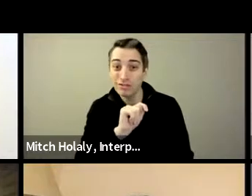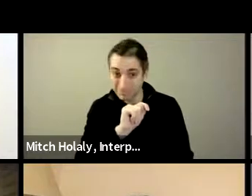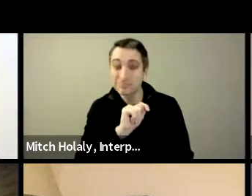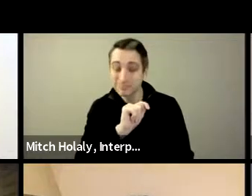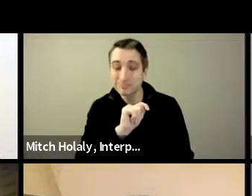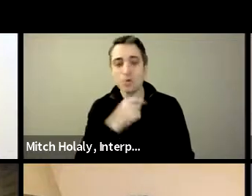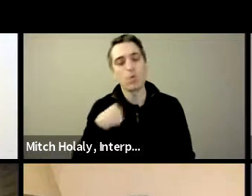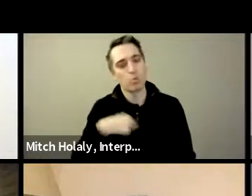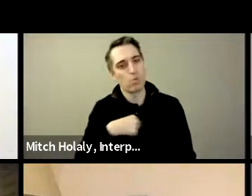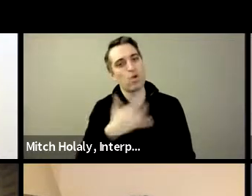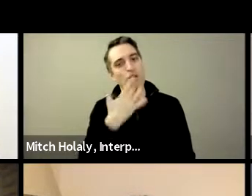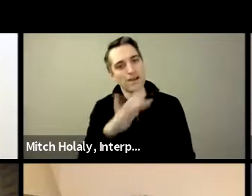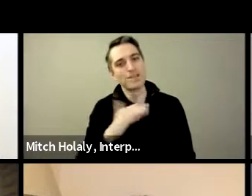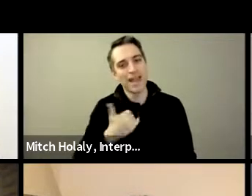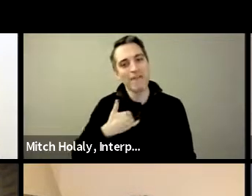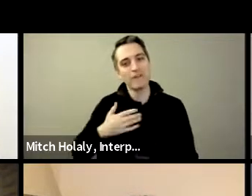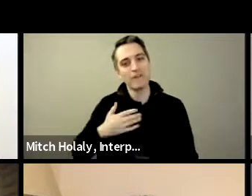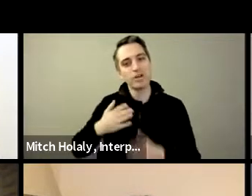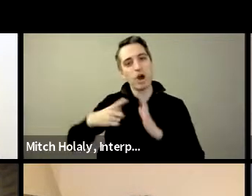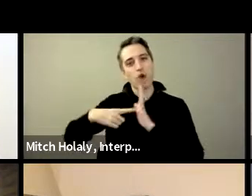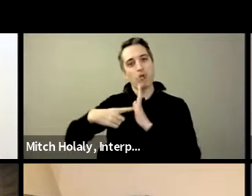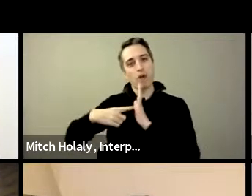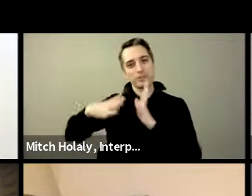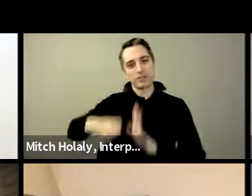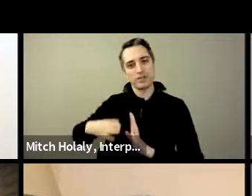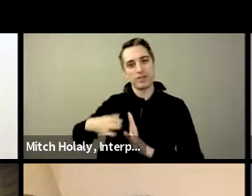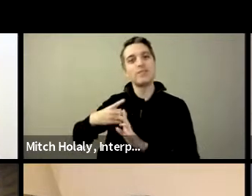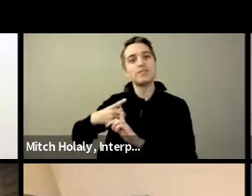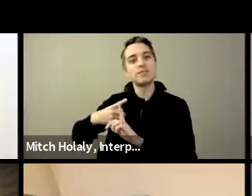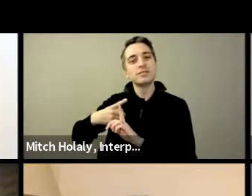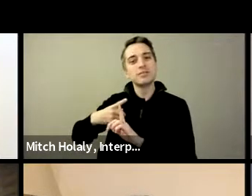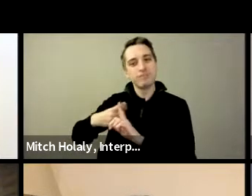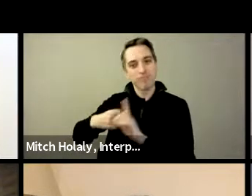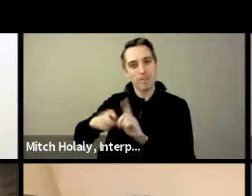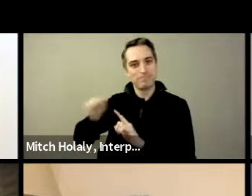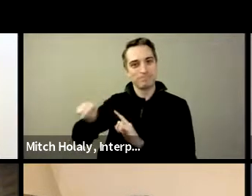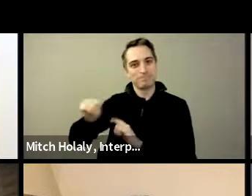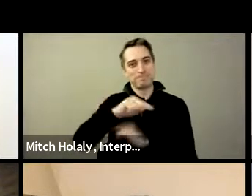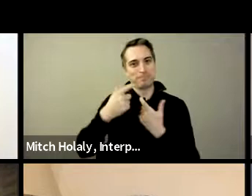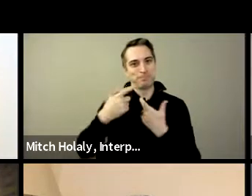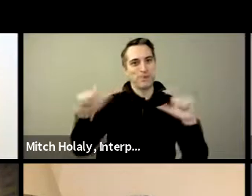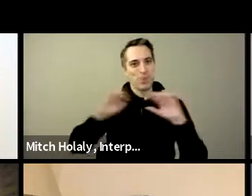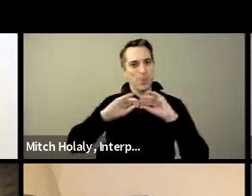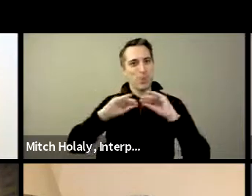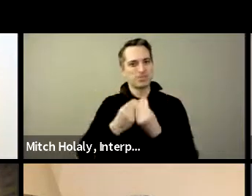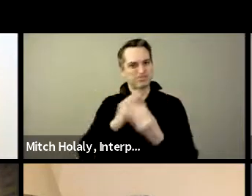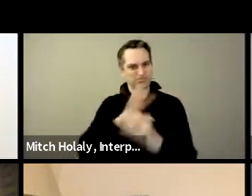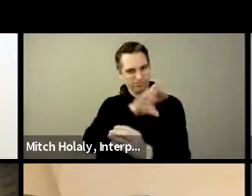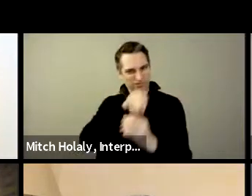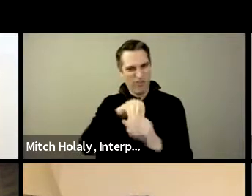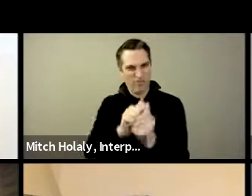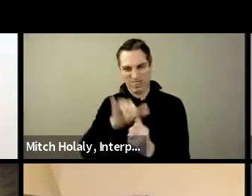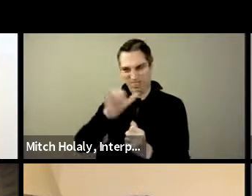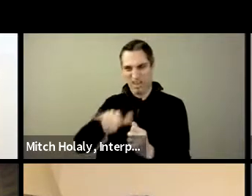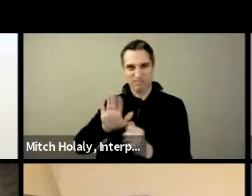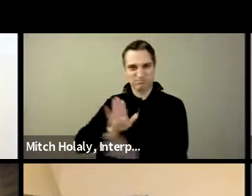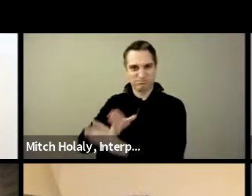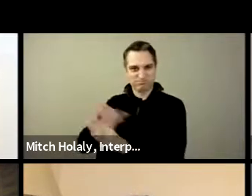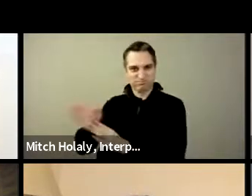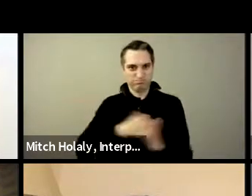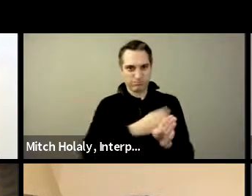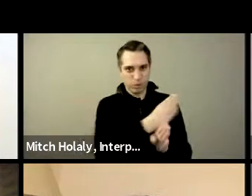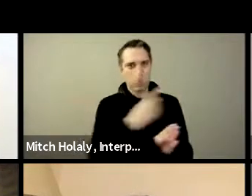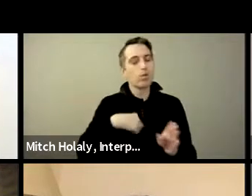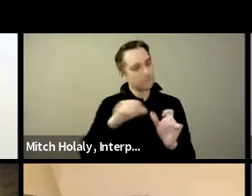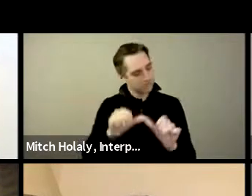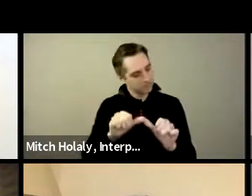the table representative of these large organizations. And we continue to do this work.